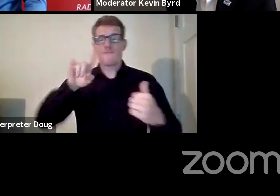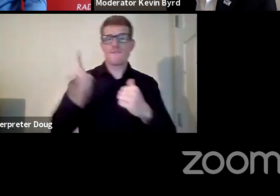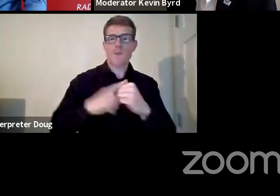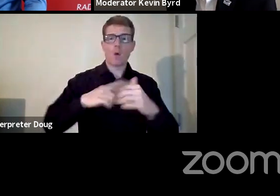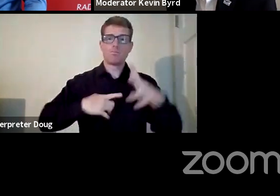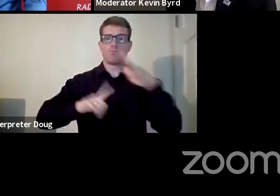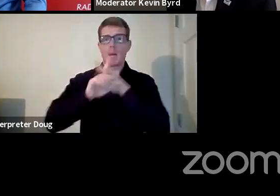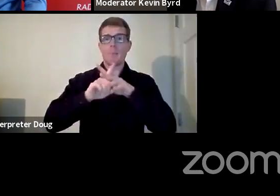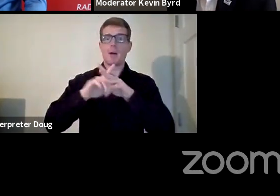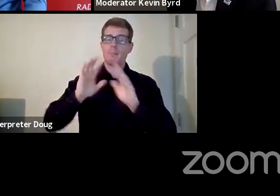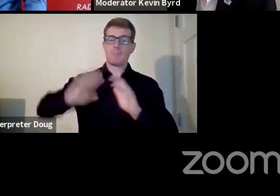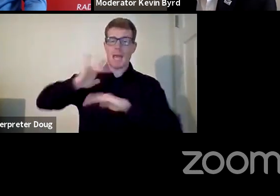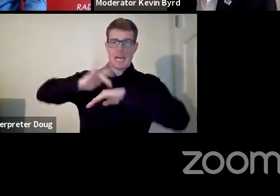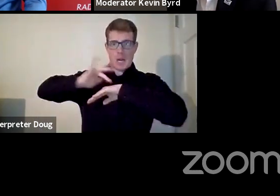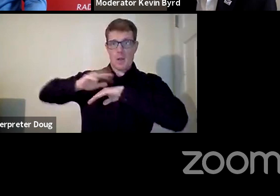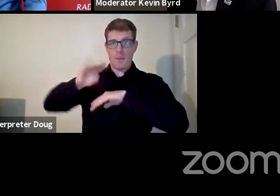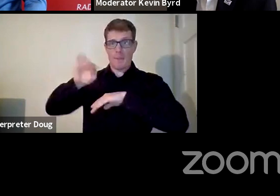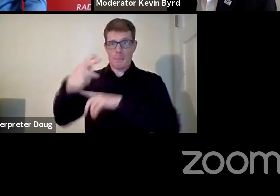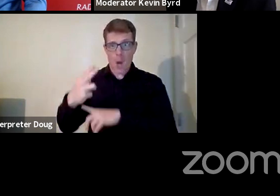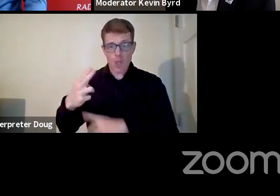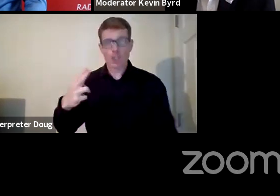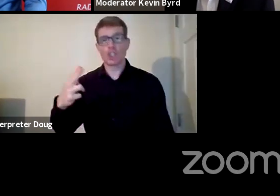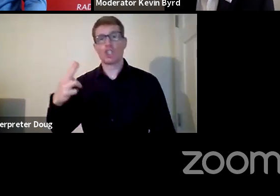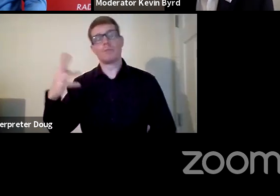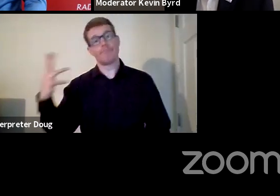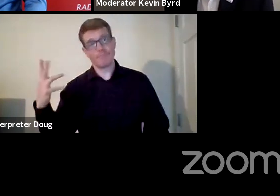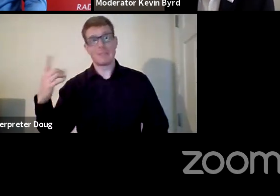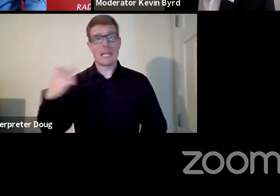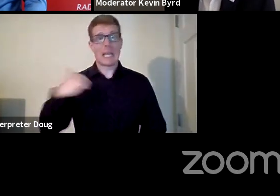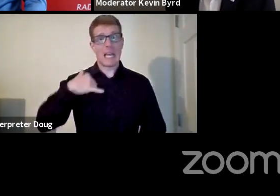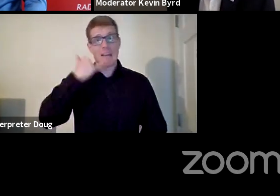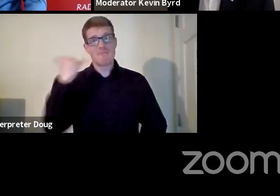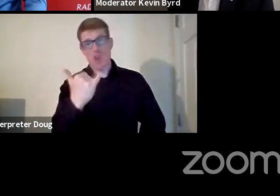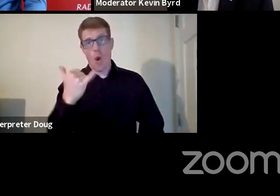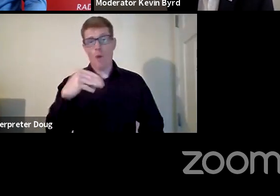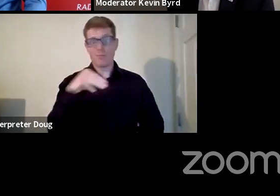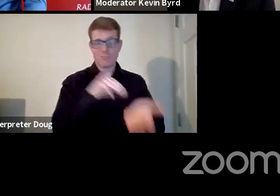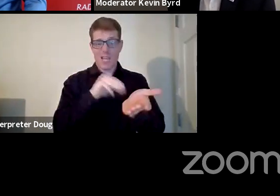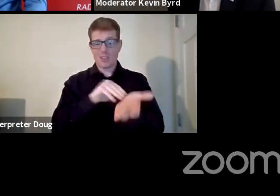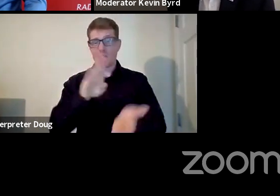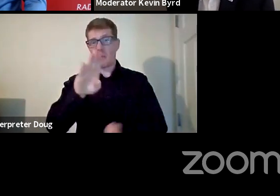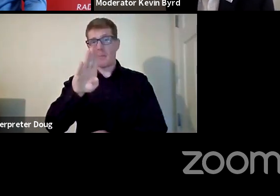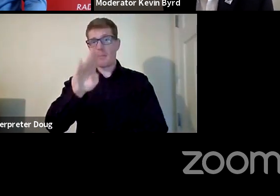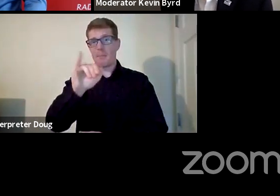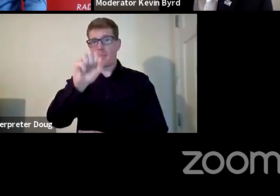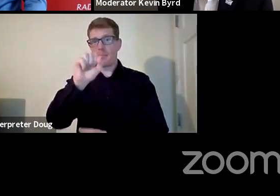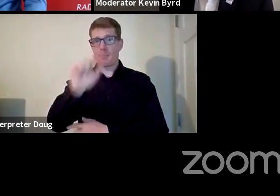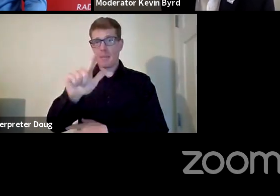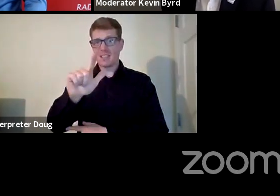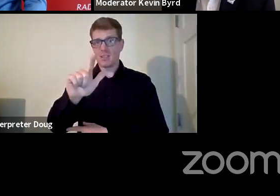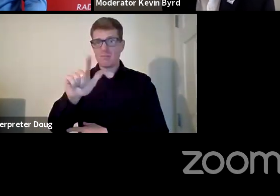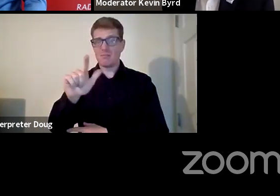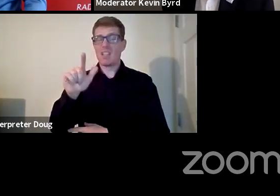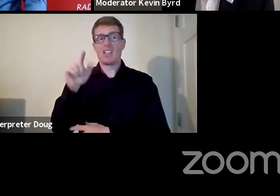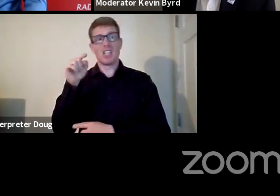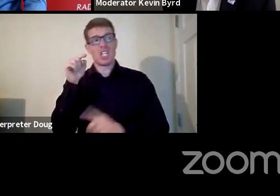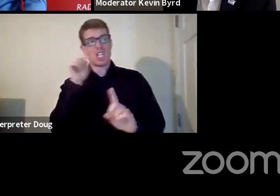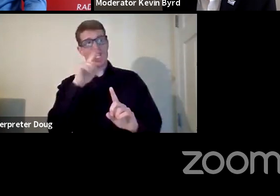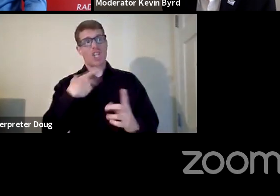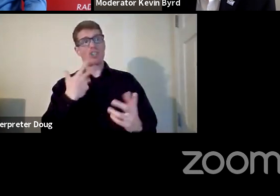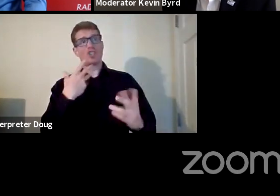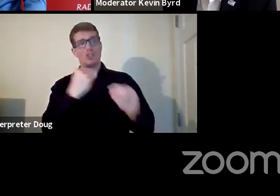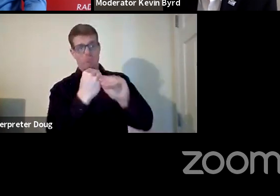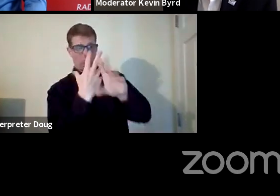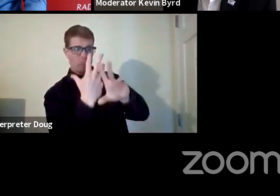called Dr. Bissell and she has met with us by Zoom, by telephone conference